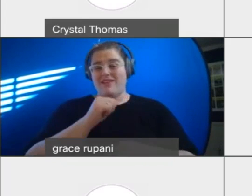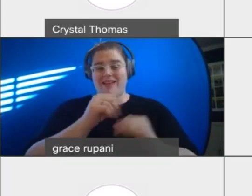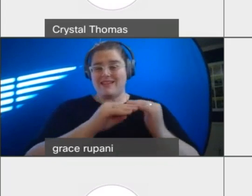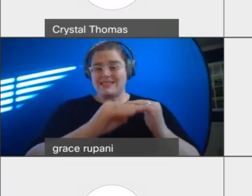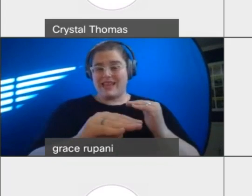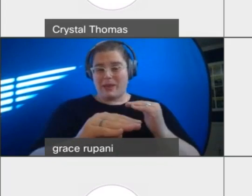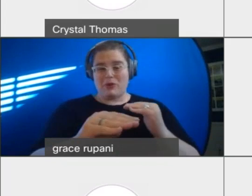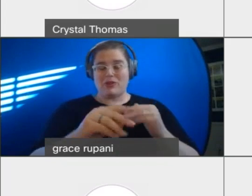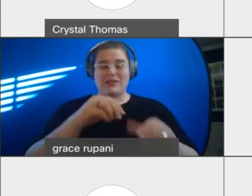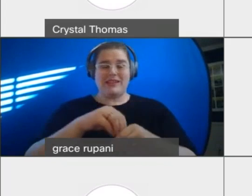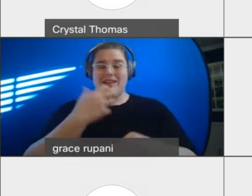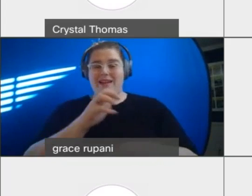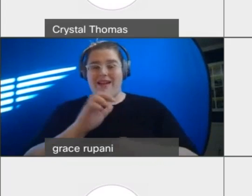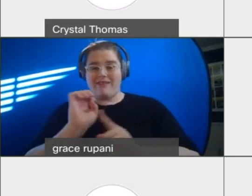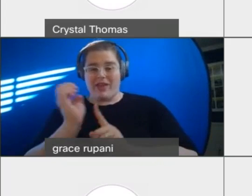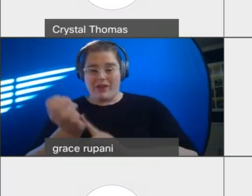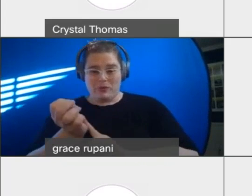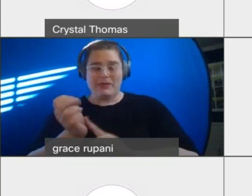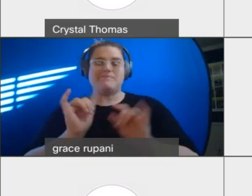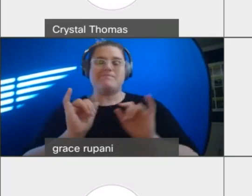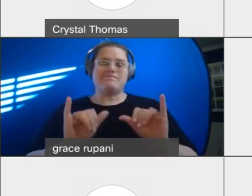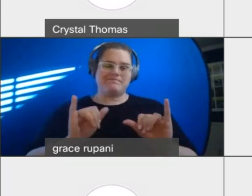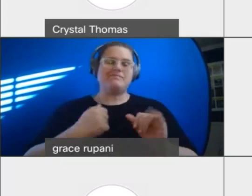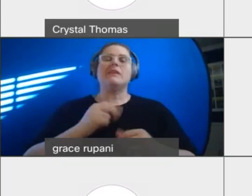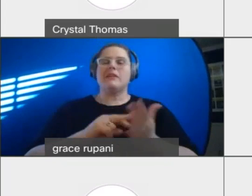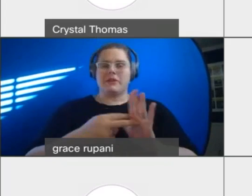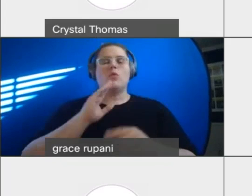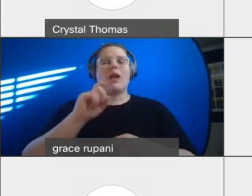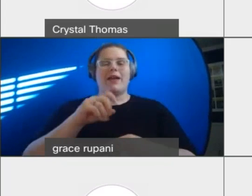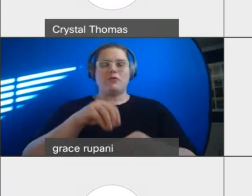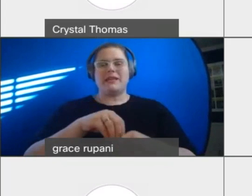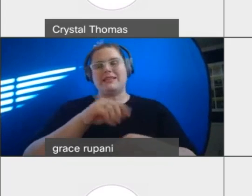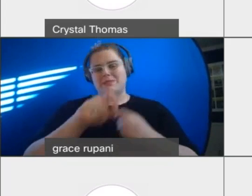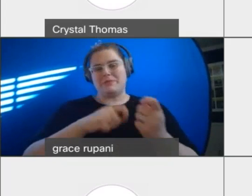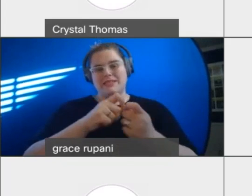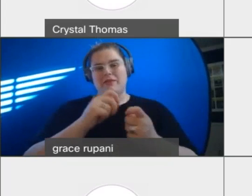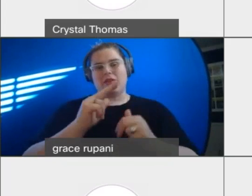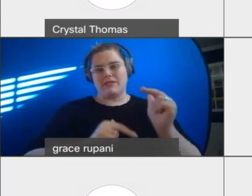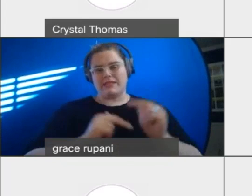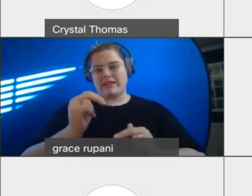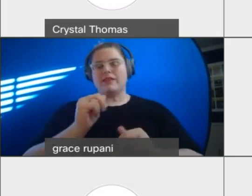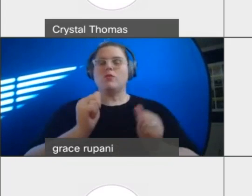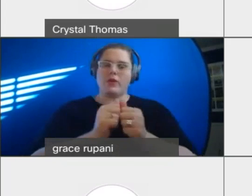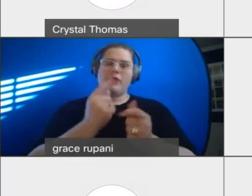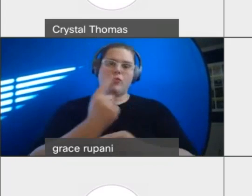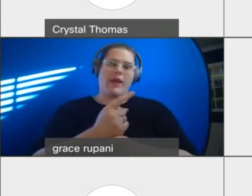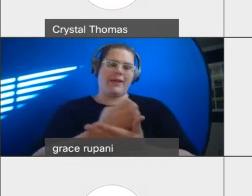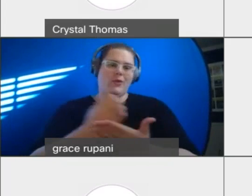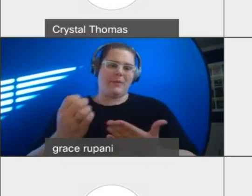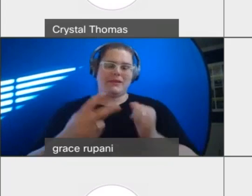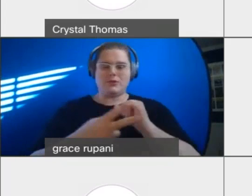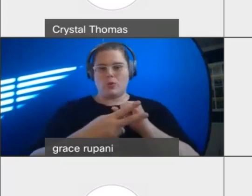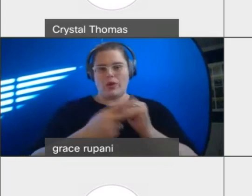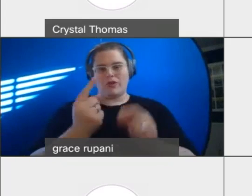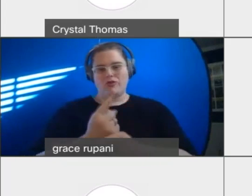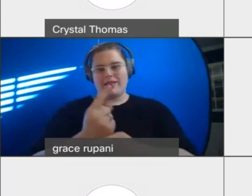capacity to have that ultra cold storage so that the vaccine will be stored correctly. I'm sorry if I